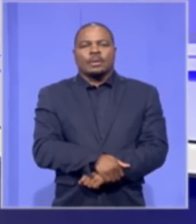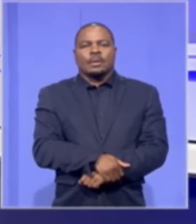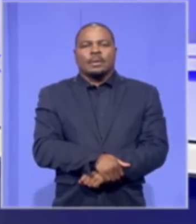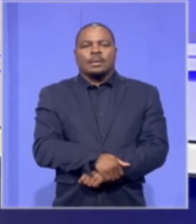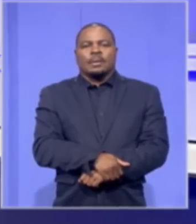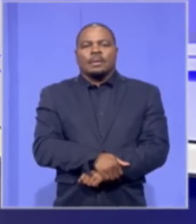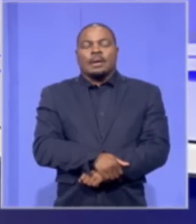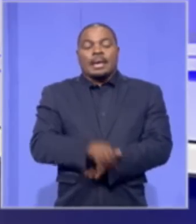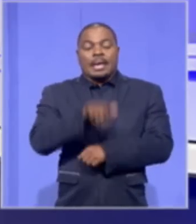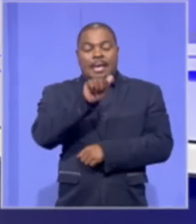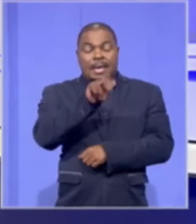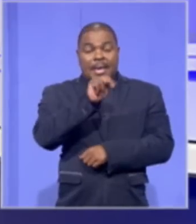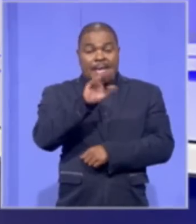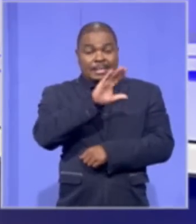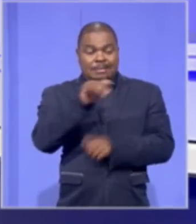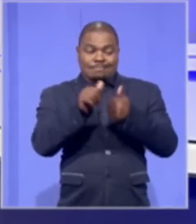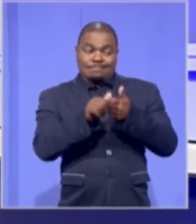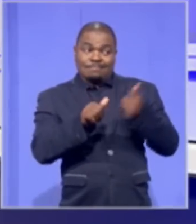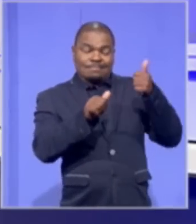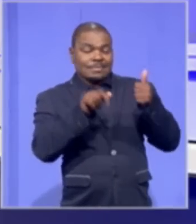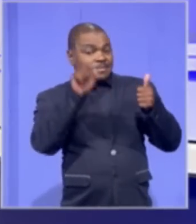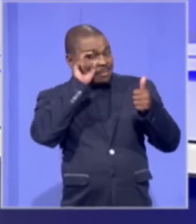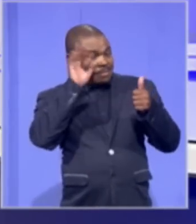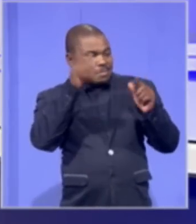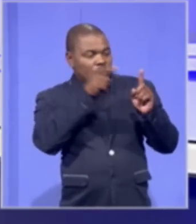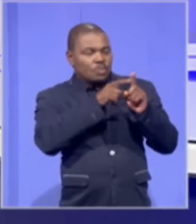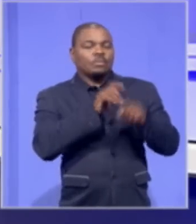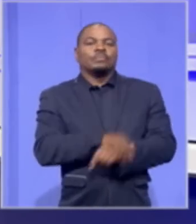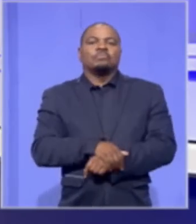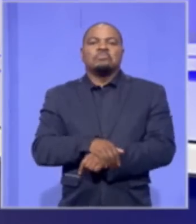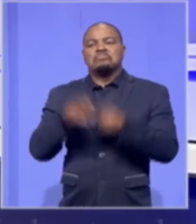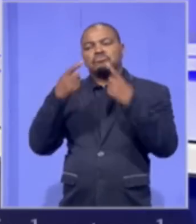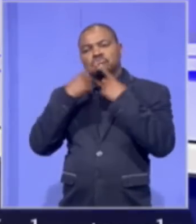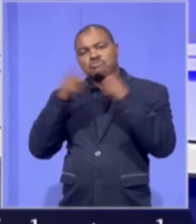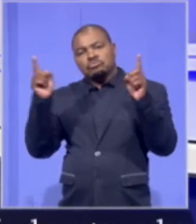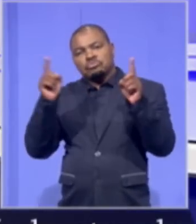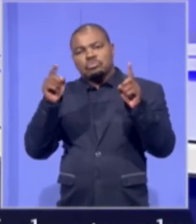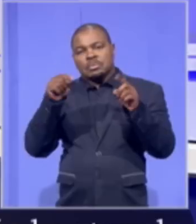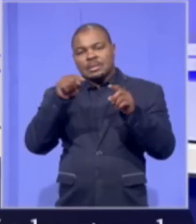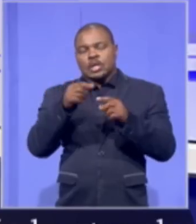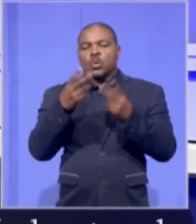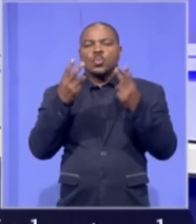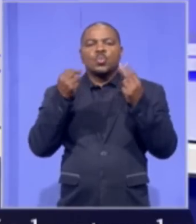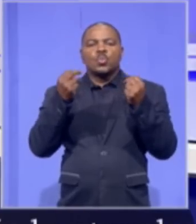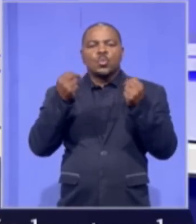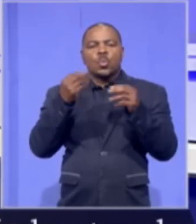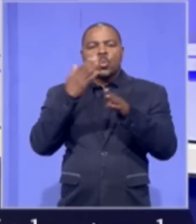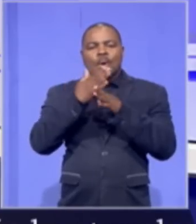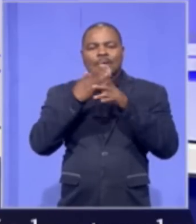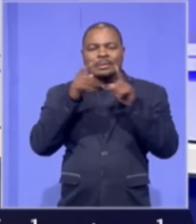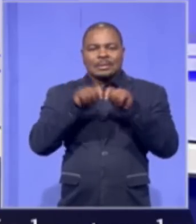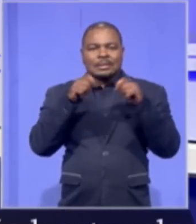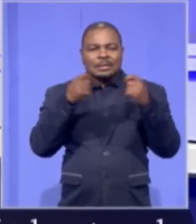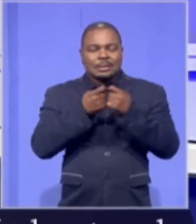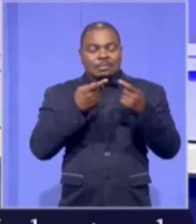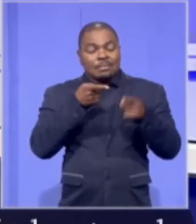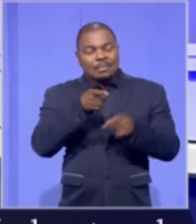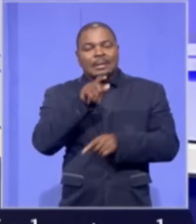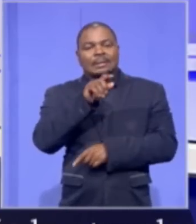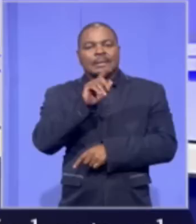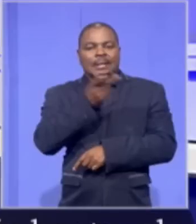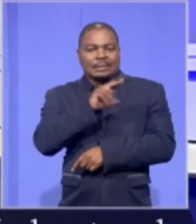Mongwaledi kakaretšo wa ANC Fikile Mbalula o tsebišitše boetapele bjo buswa bja sehlophatšhomo sa mokgatlo ka